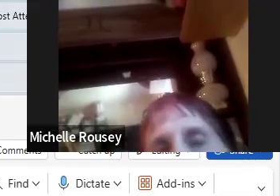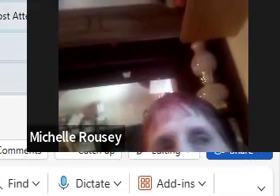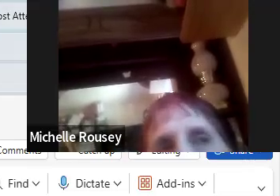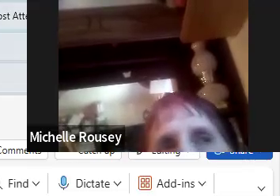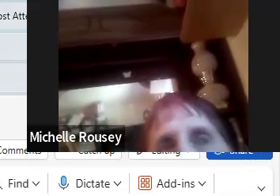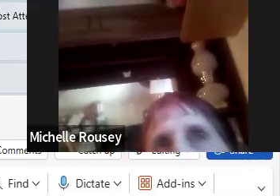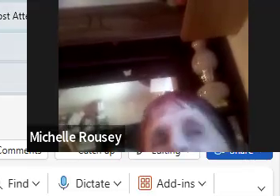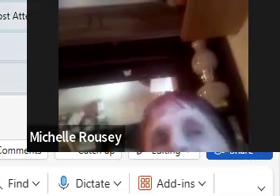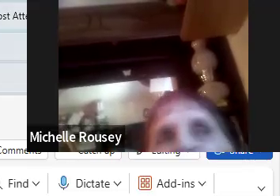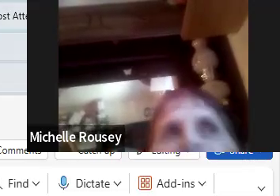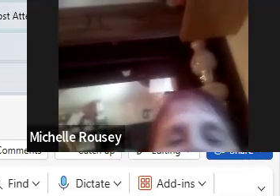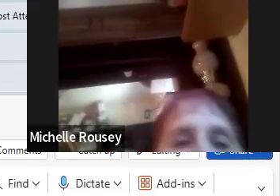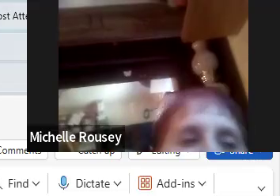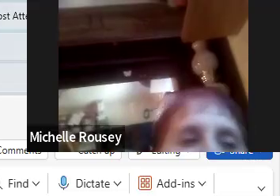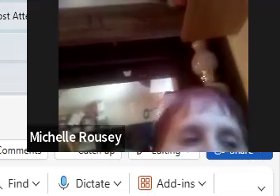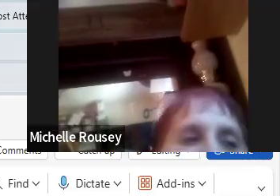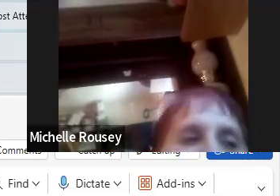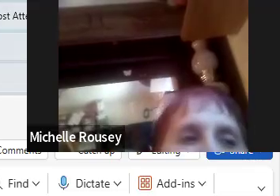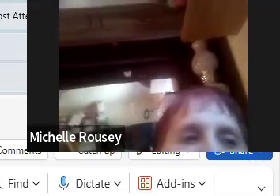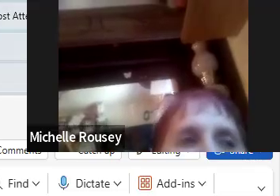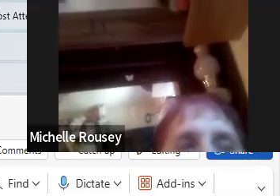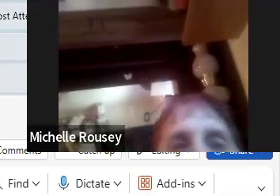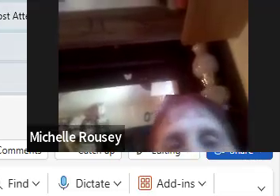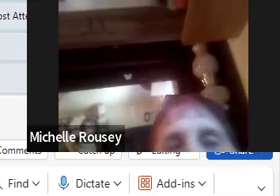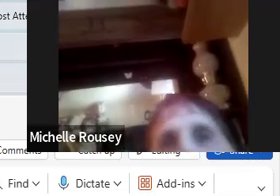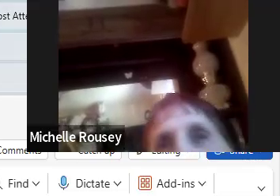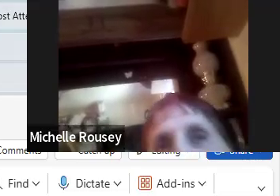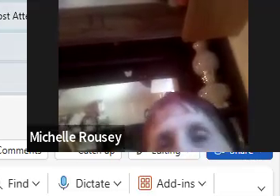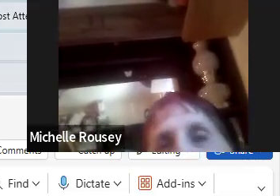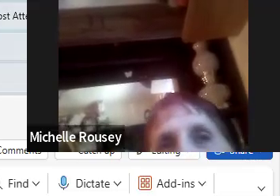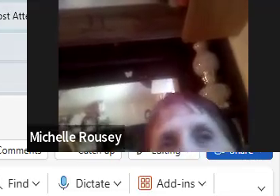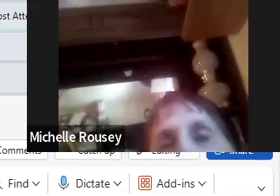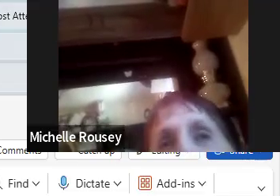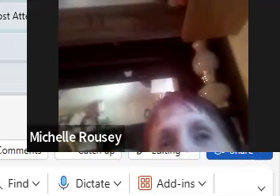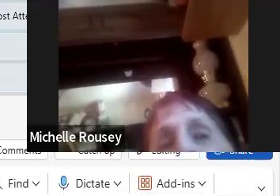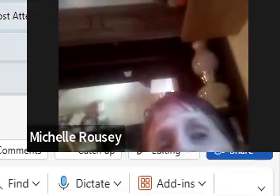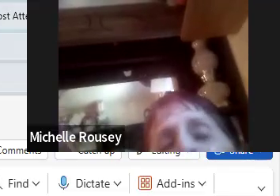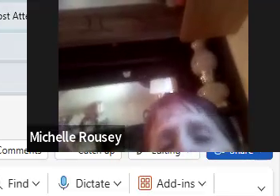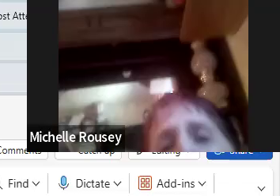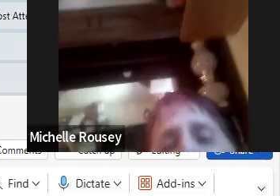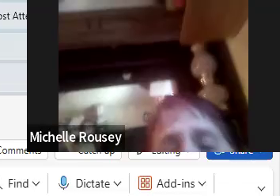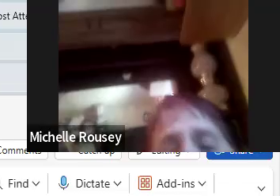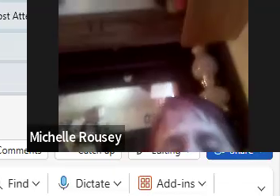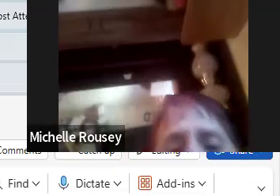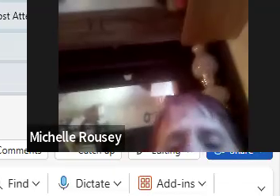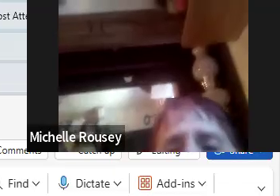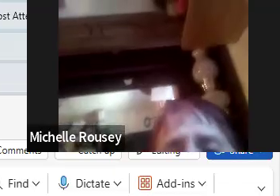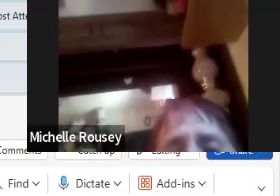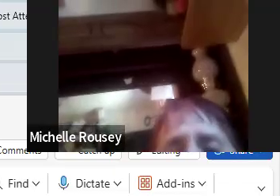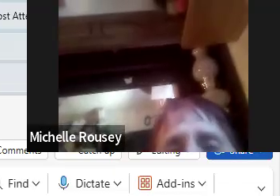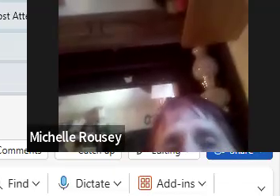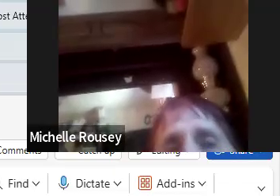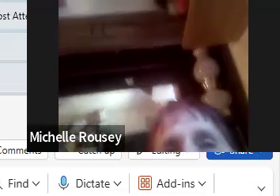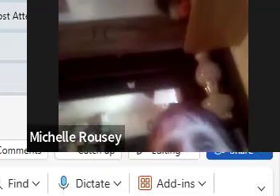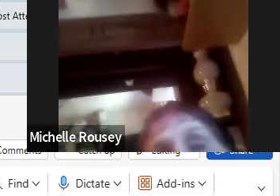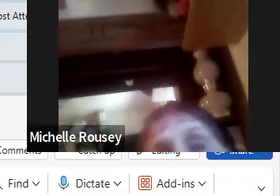brings it allows space for them to speak and have input and let them know what's going on.